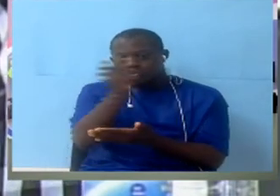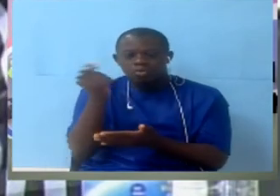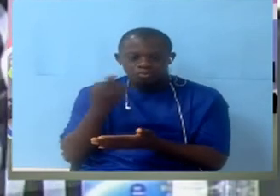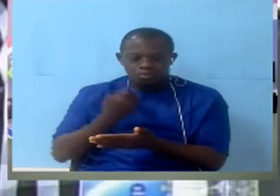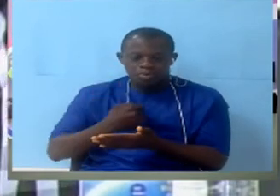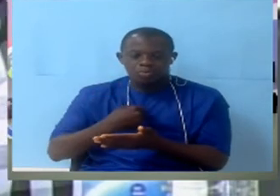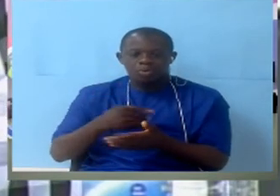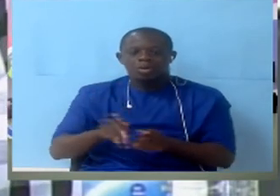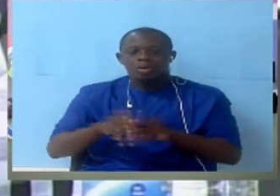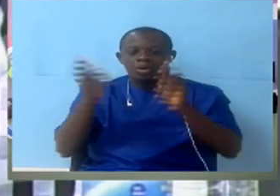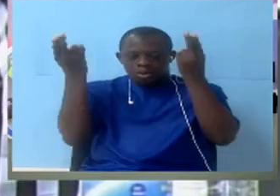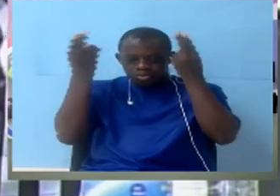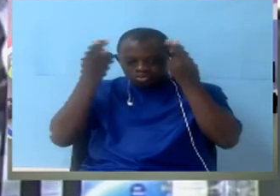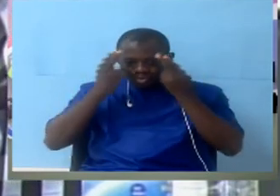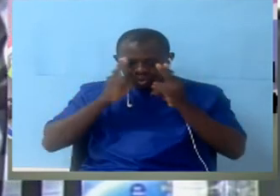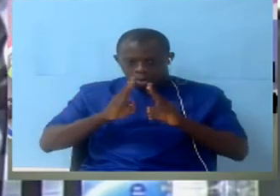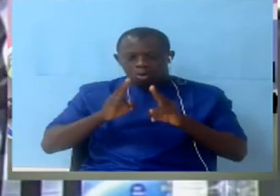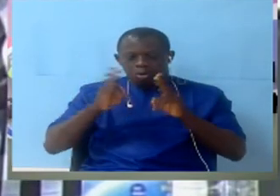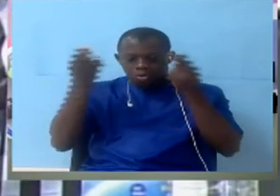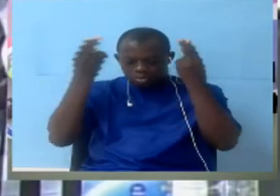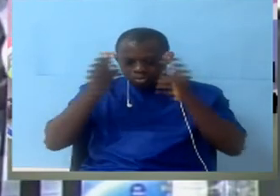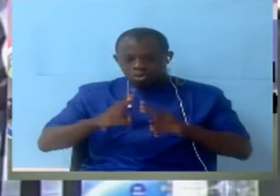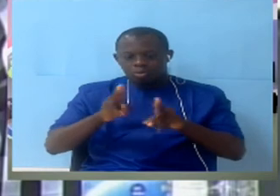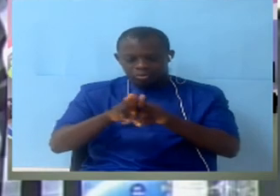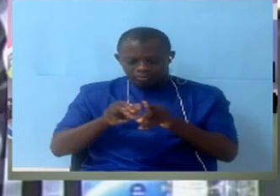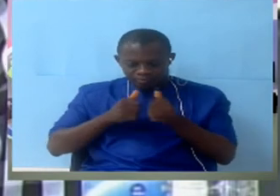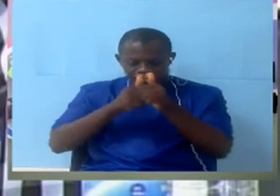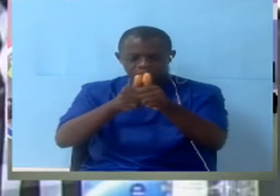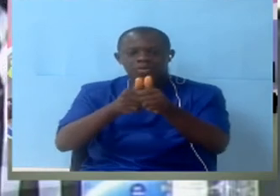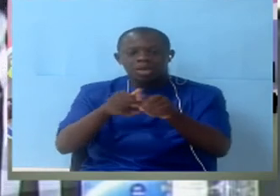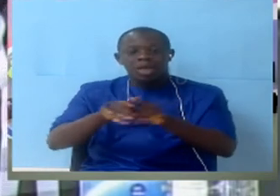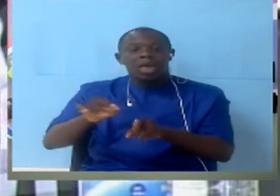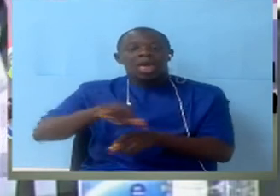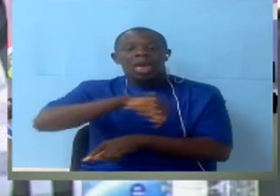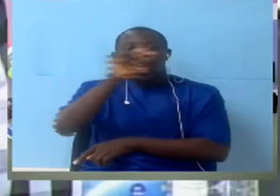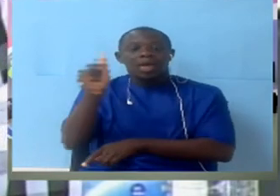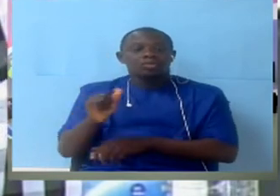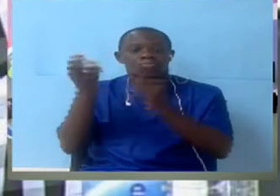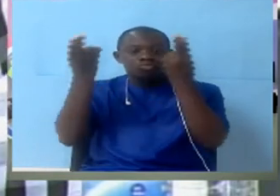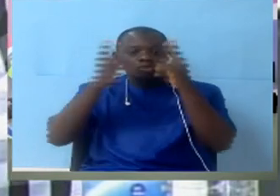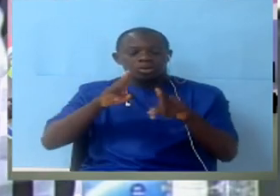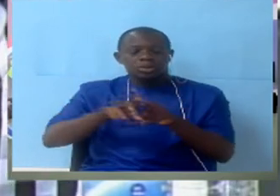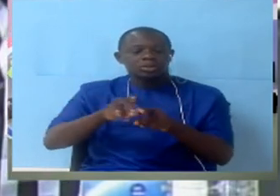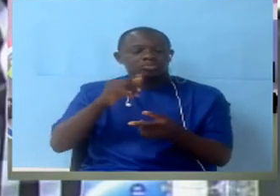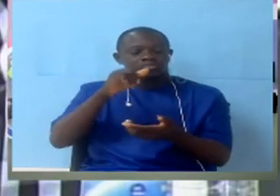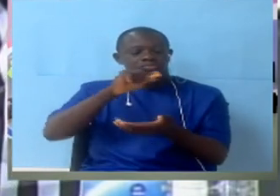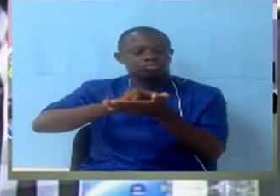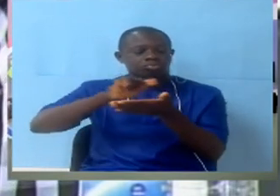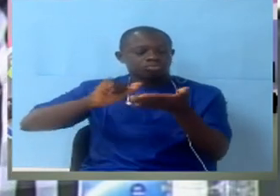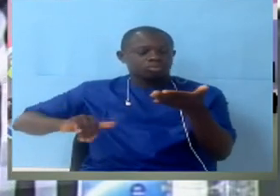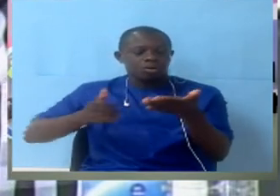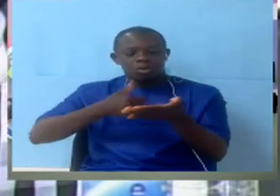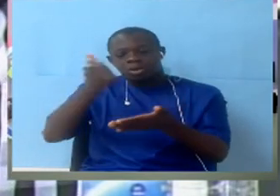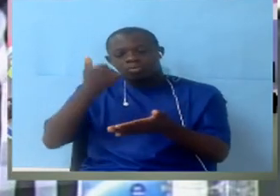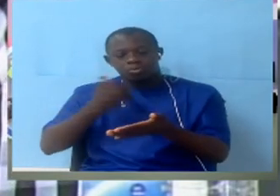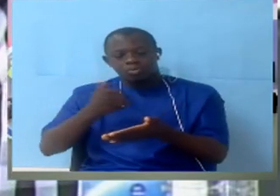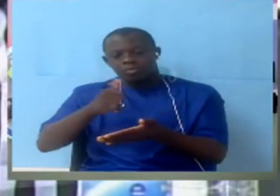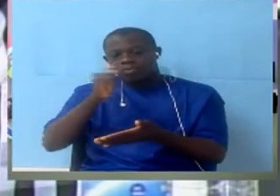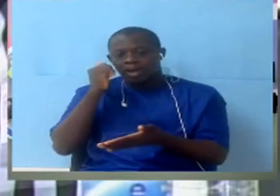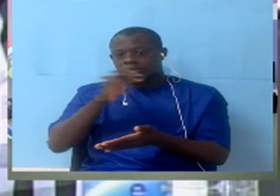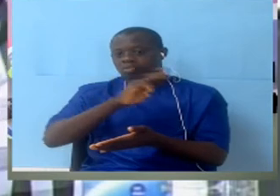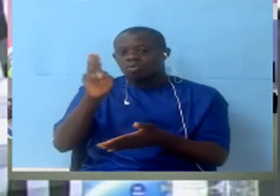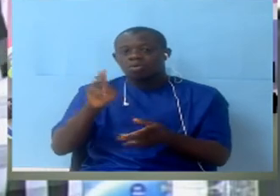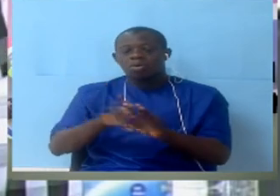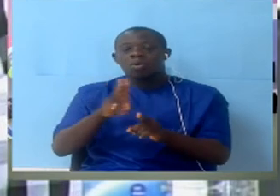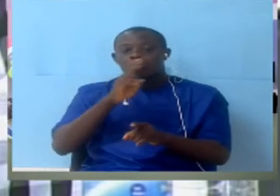you to see that the law prevails. And the law cannot move to coma. And let the law not leave anybody behind. Mu